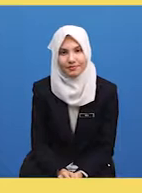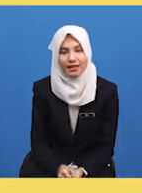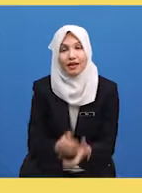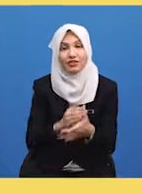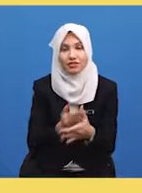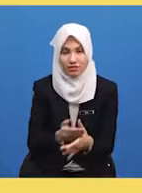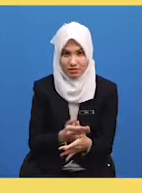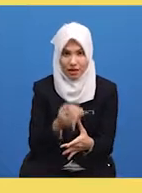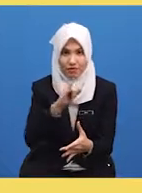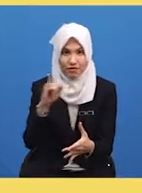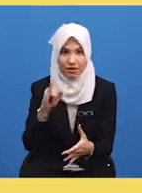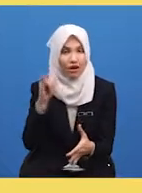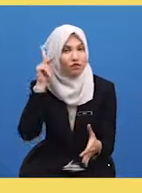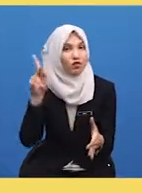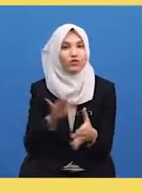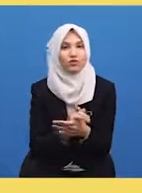Sharing photos,